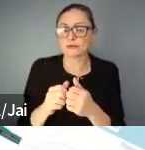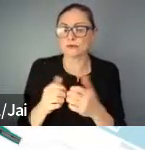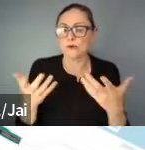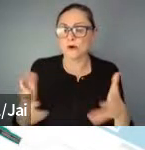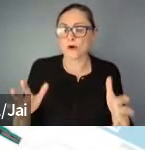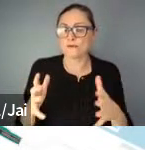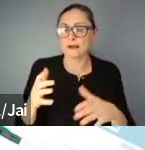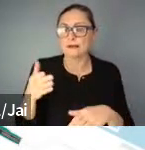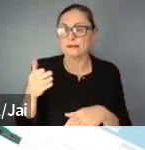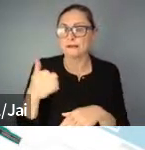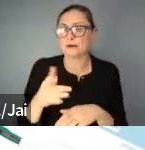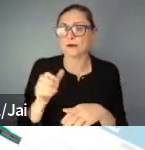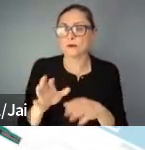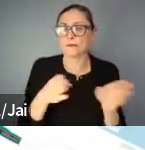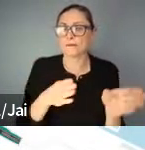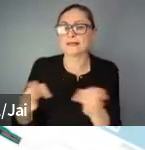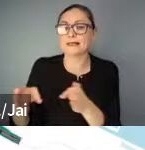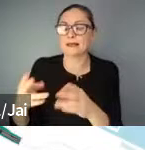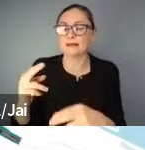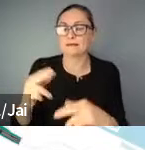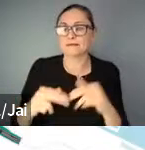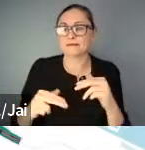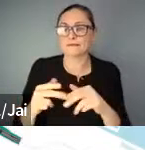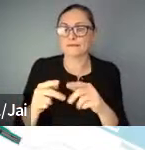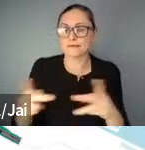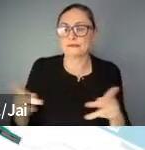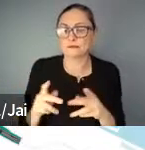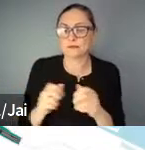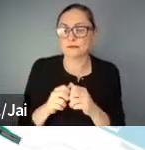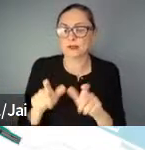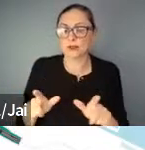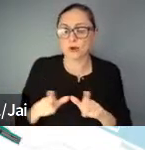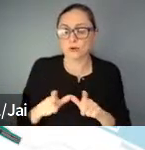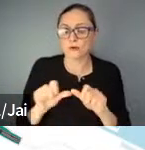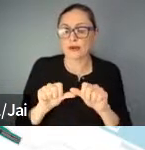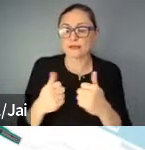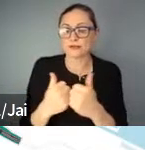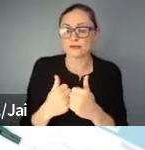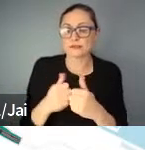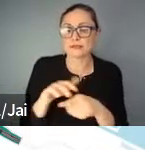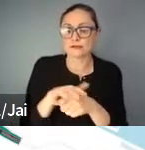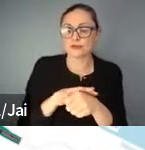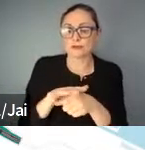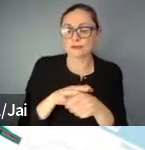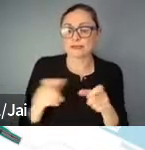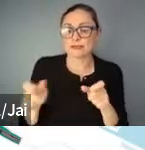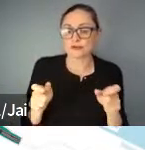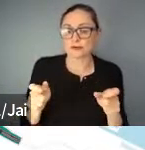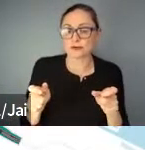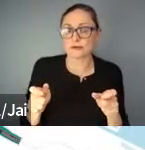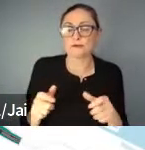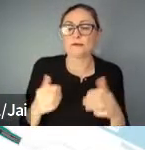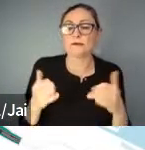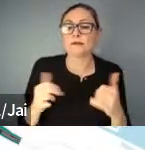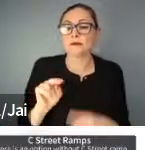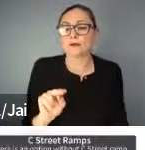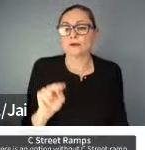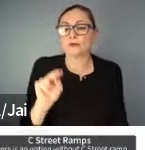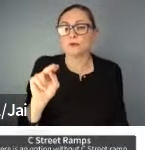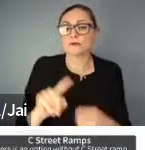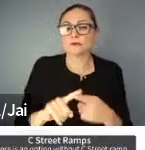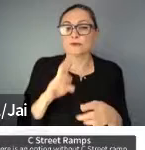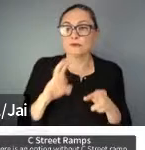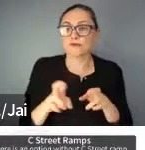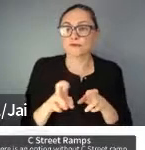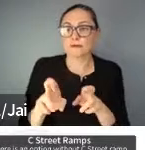planned facilities within the local agency jurisdiction. And I will move north to the river. Next slide,